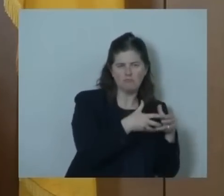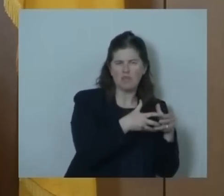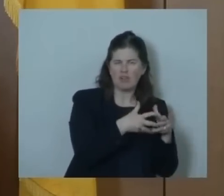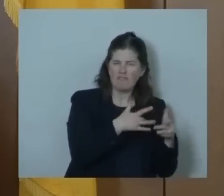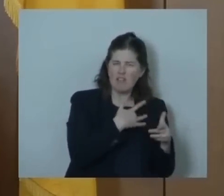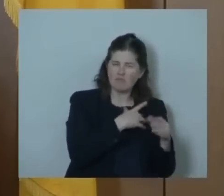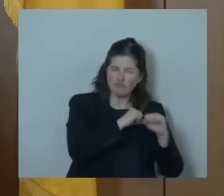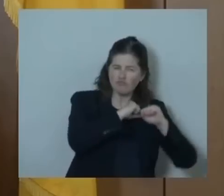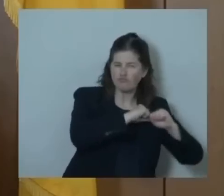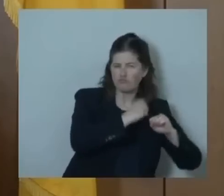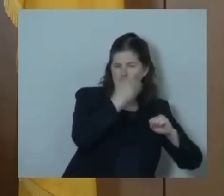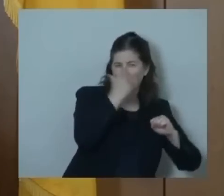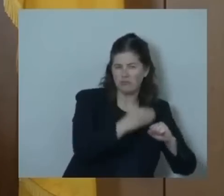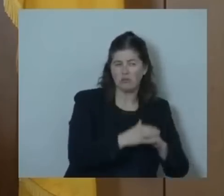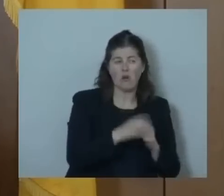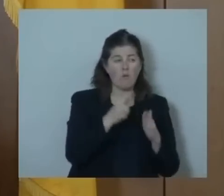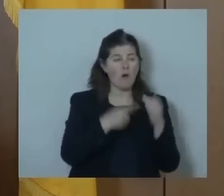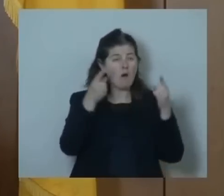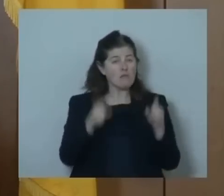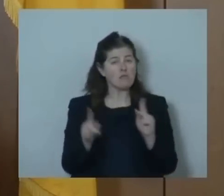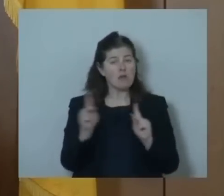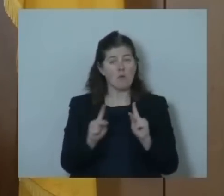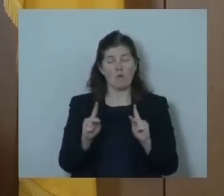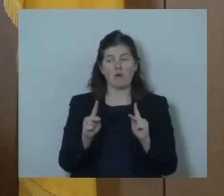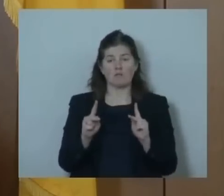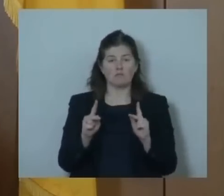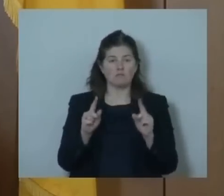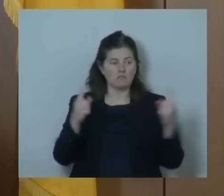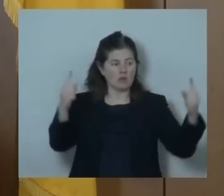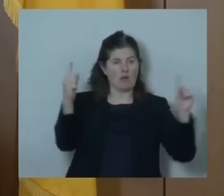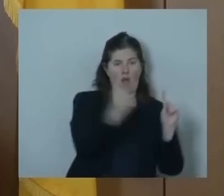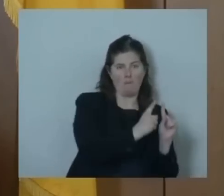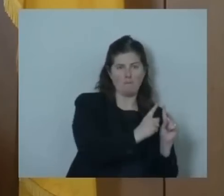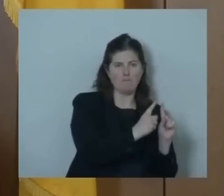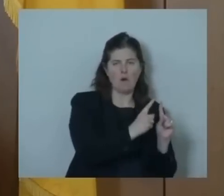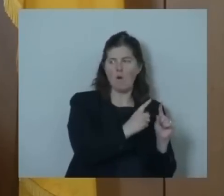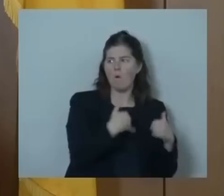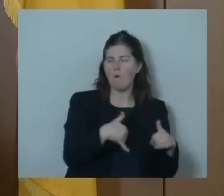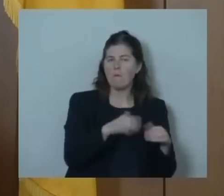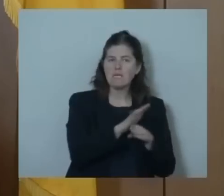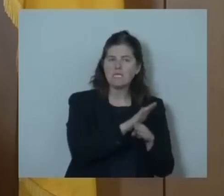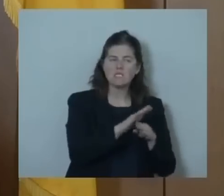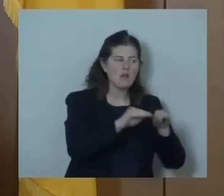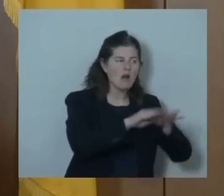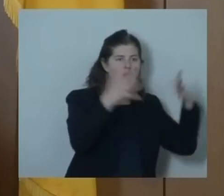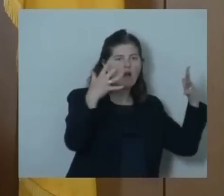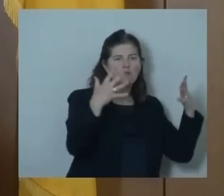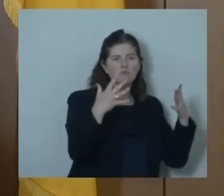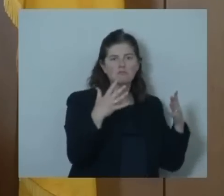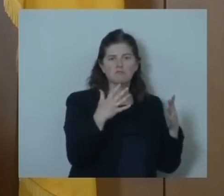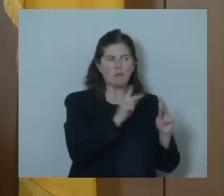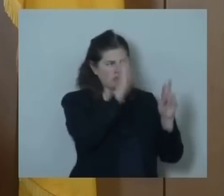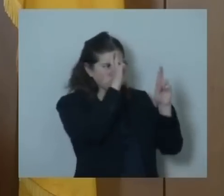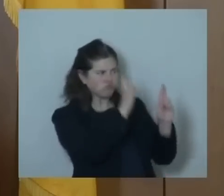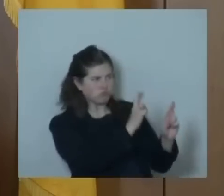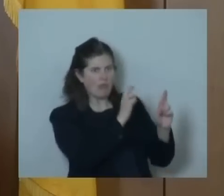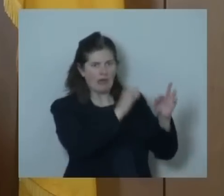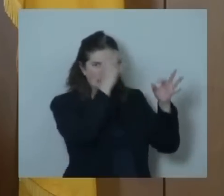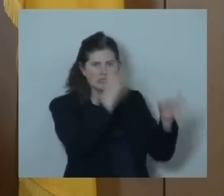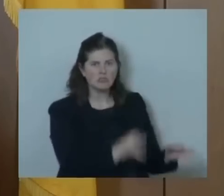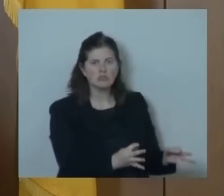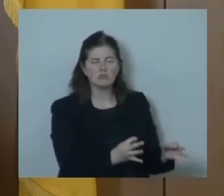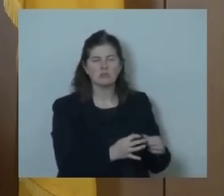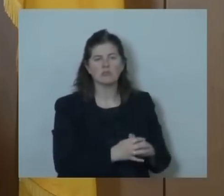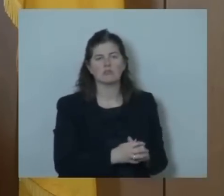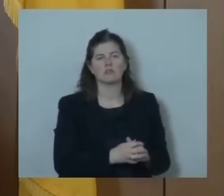will happen is people will come to you, that speaks highly of your businesses, and highly of your government workers, and you